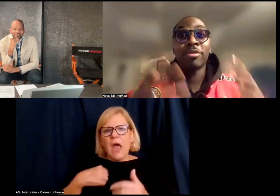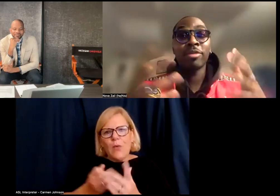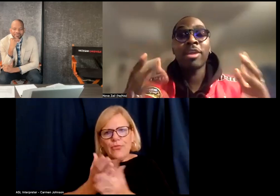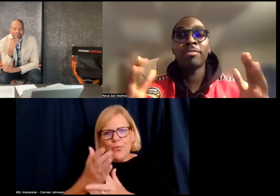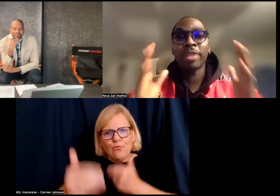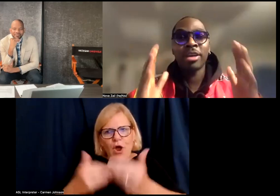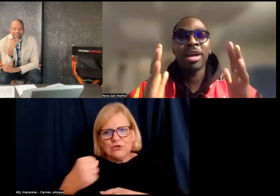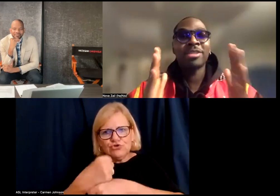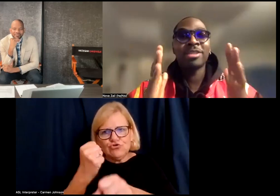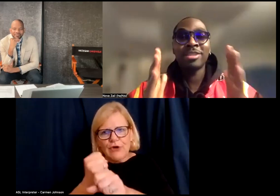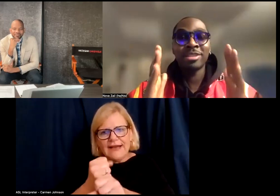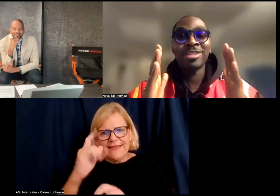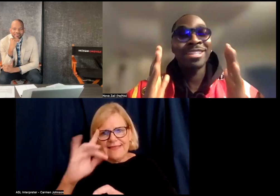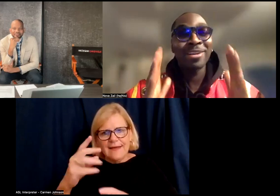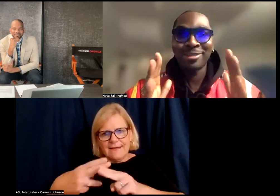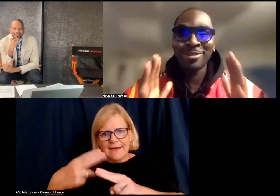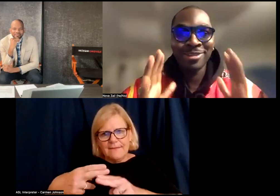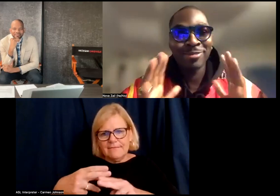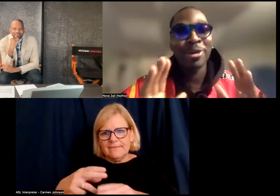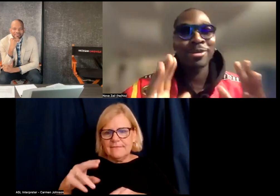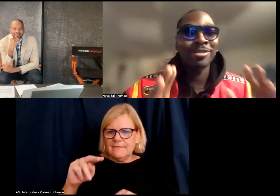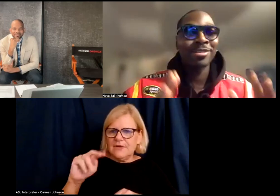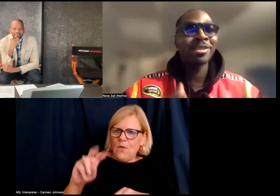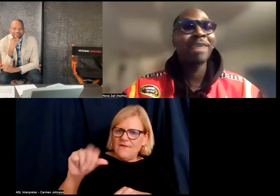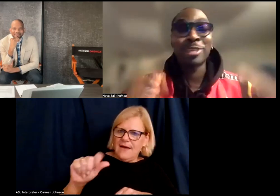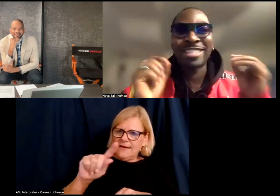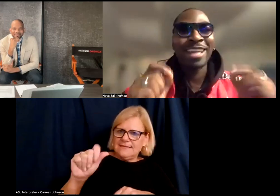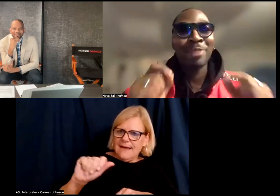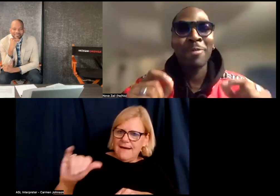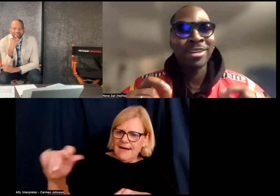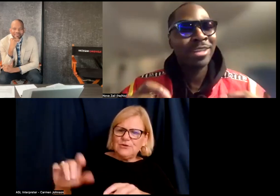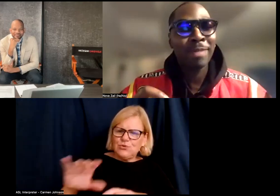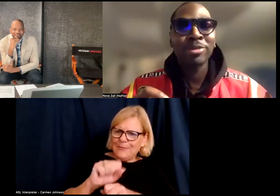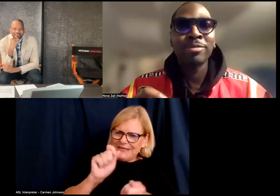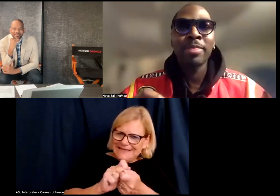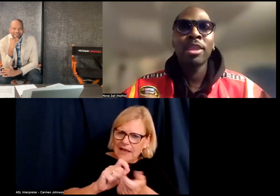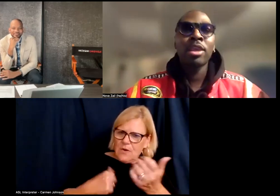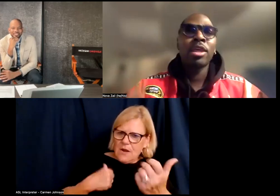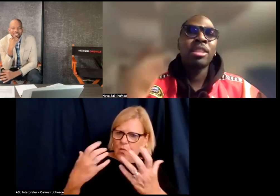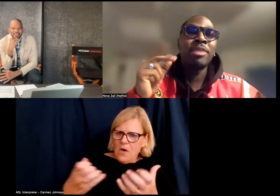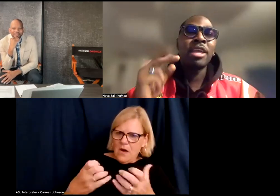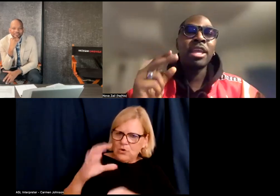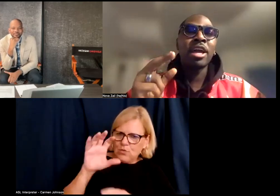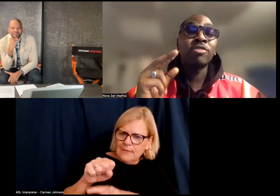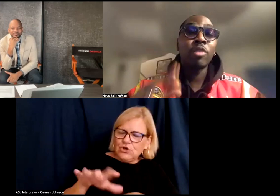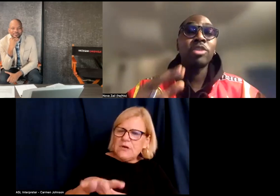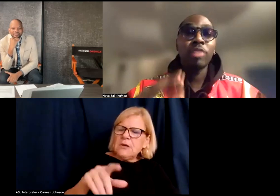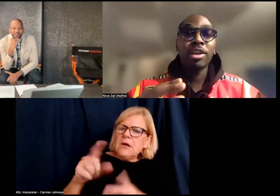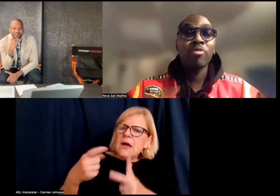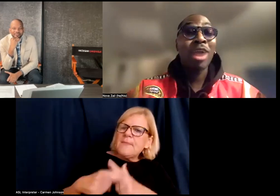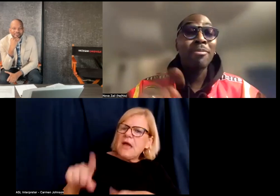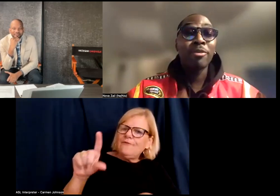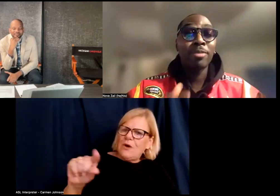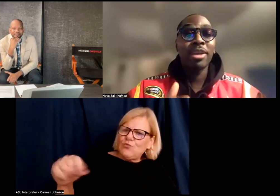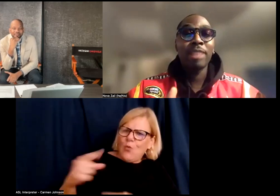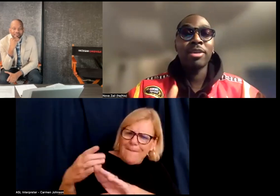of concocting these letters, these words to capture exactly what I wanted to capture. Yeah. The beginning of 2020,